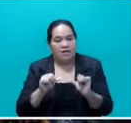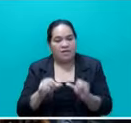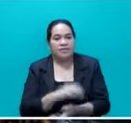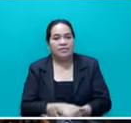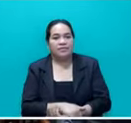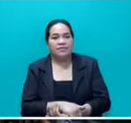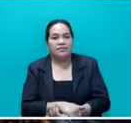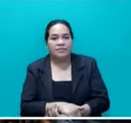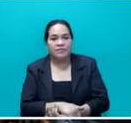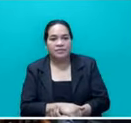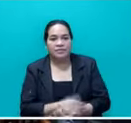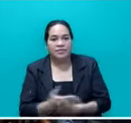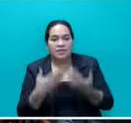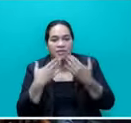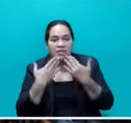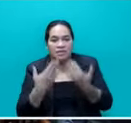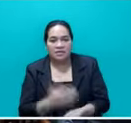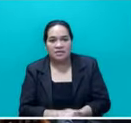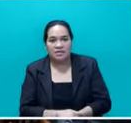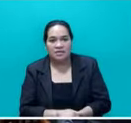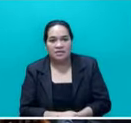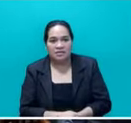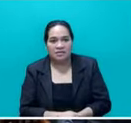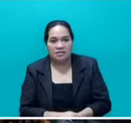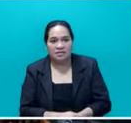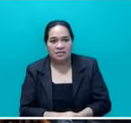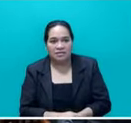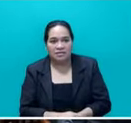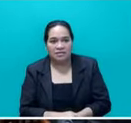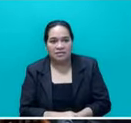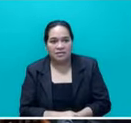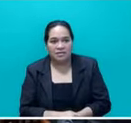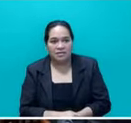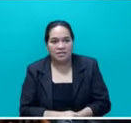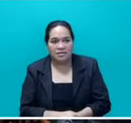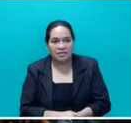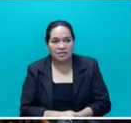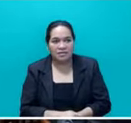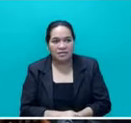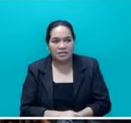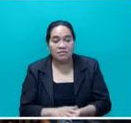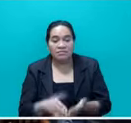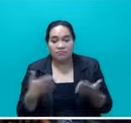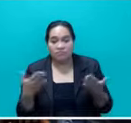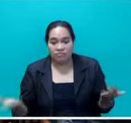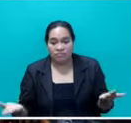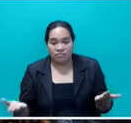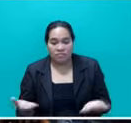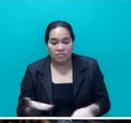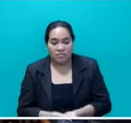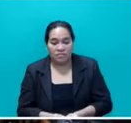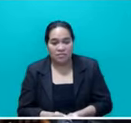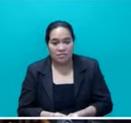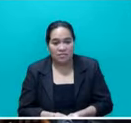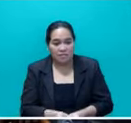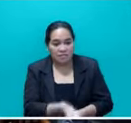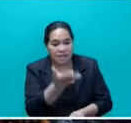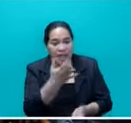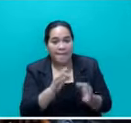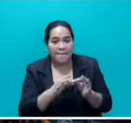Thank you. Honorable Anjali Tiamdiani Barabi, you have the floor. Thank you, Honorable